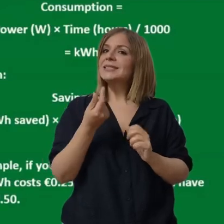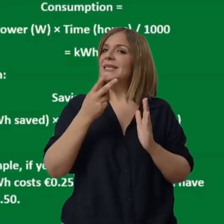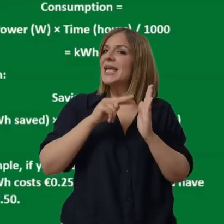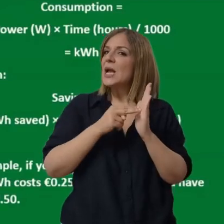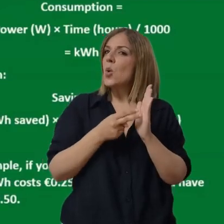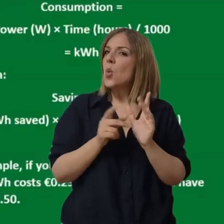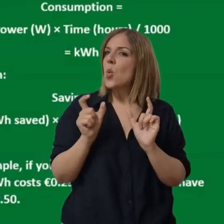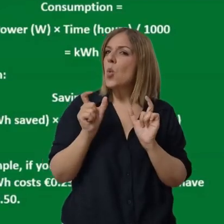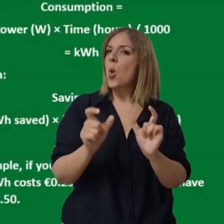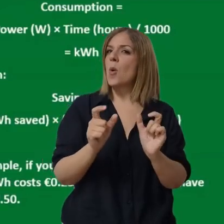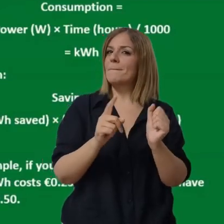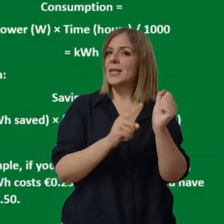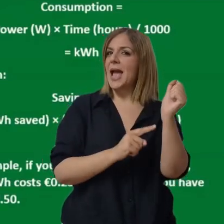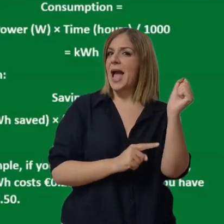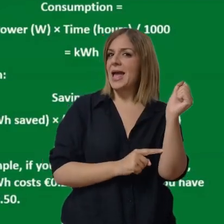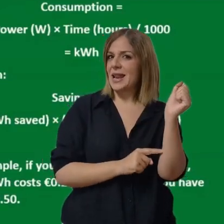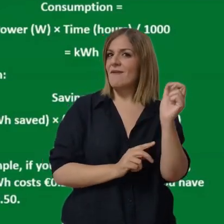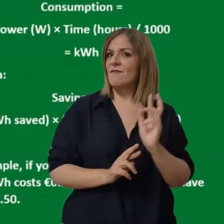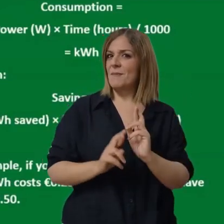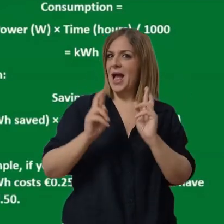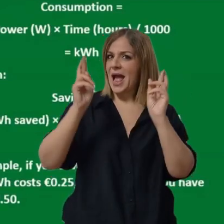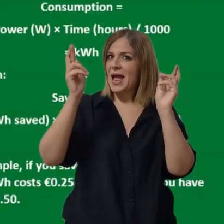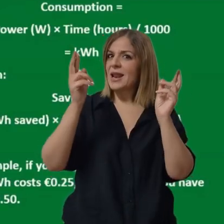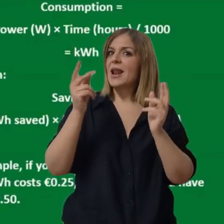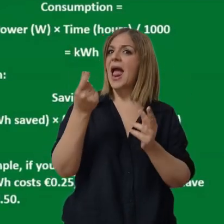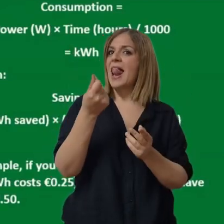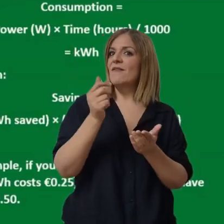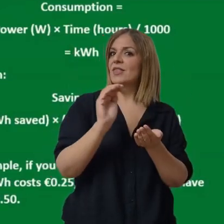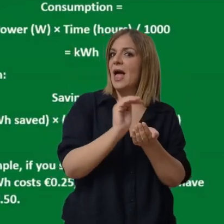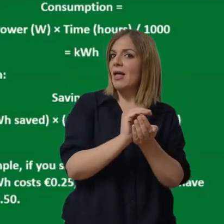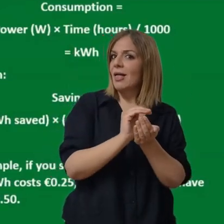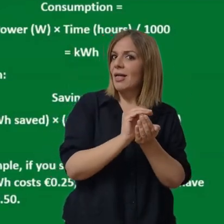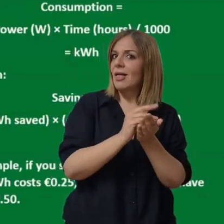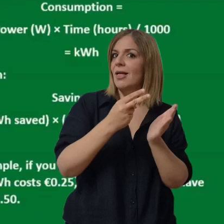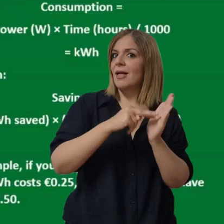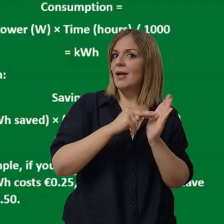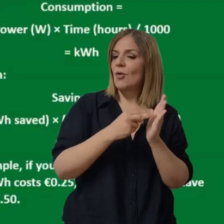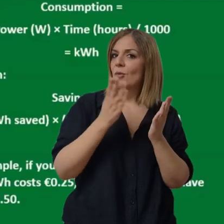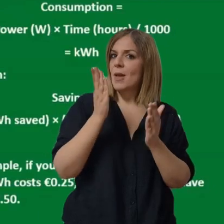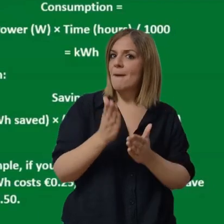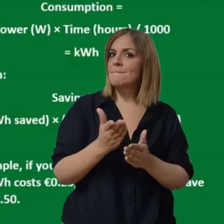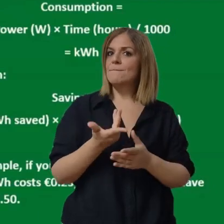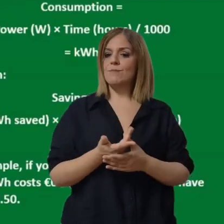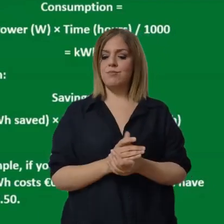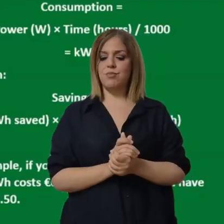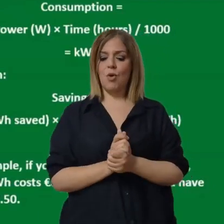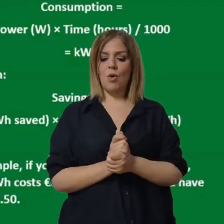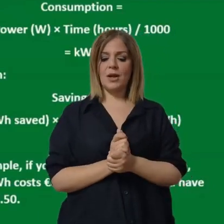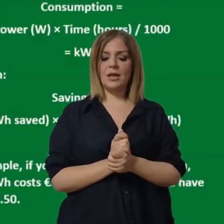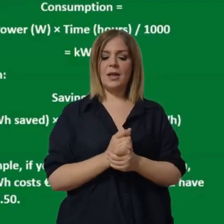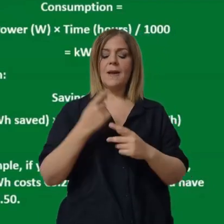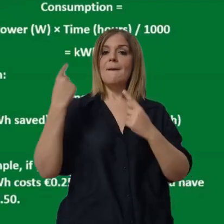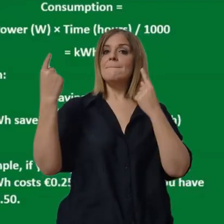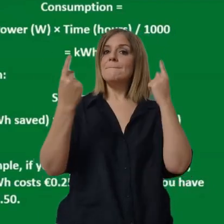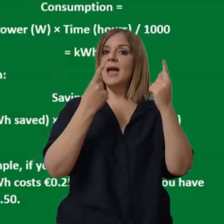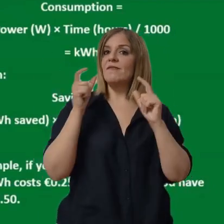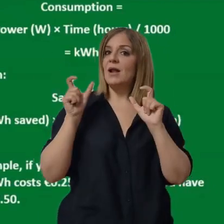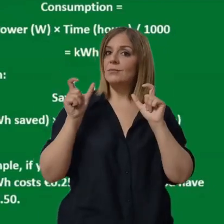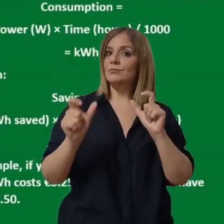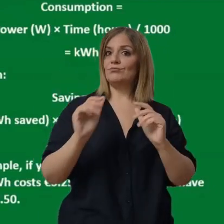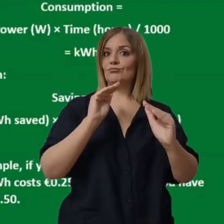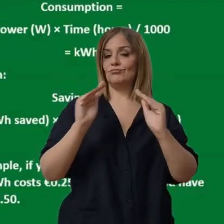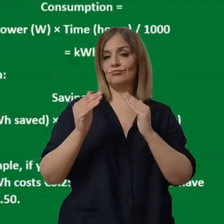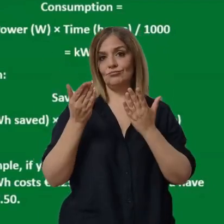and we can save energy and money, and the environment, first of all,